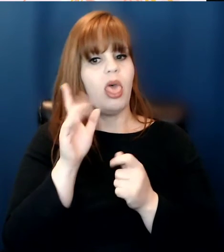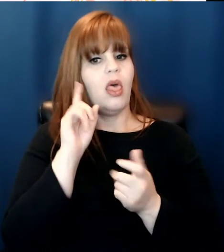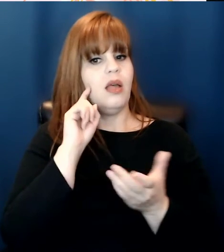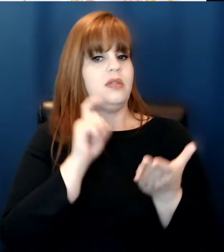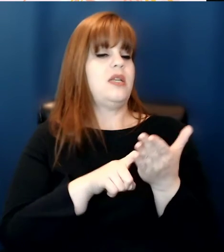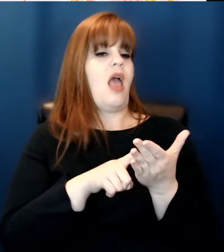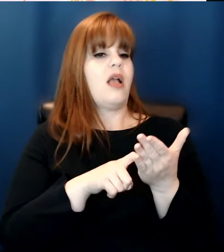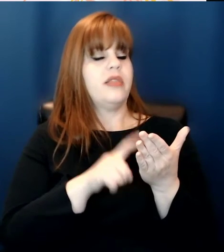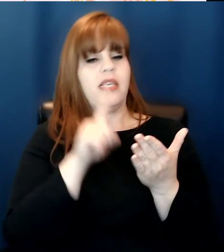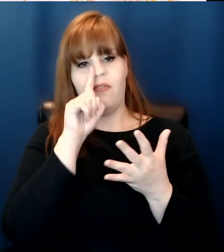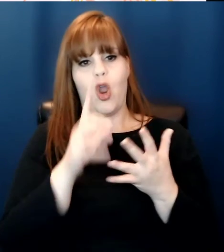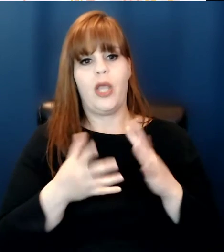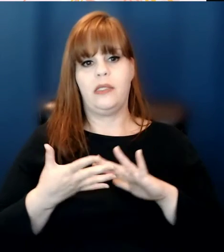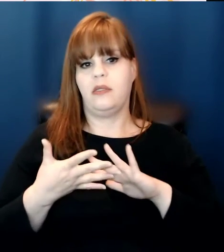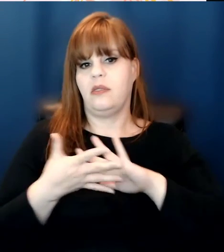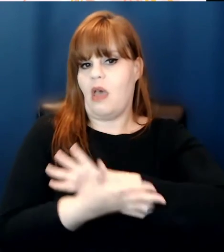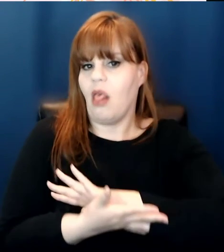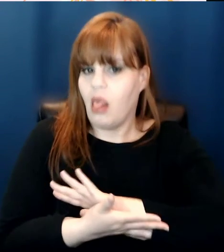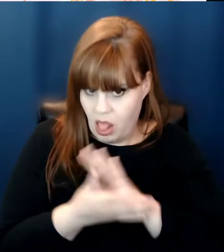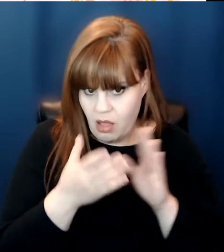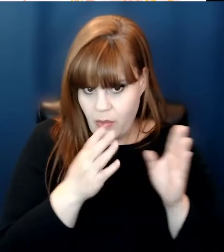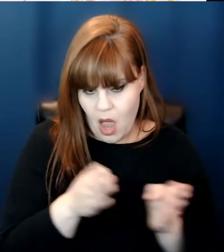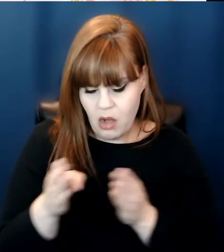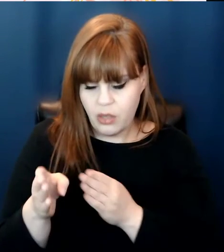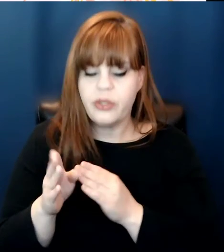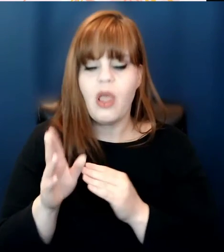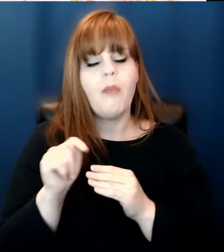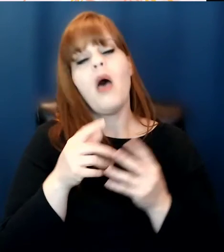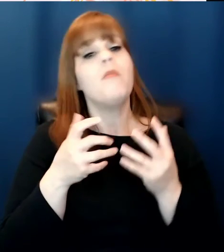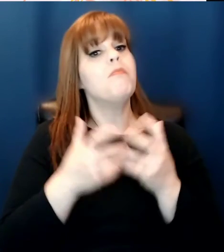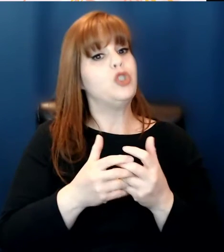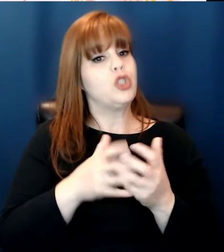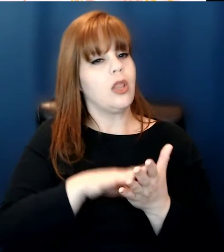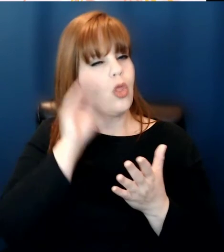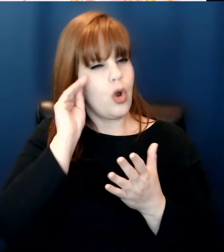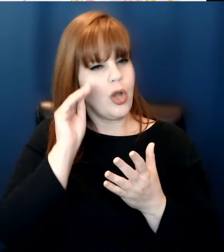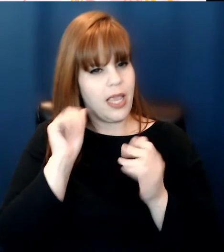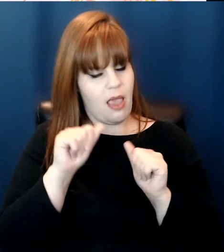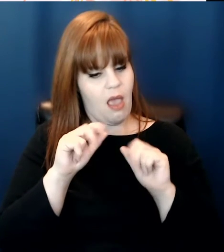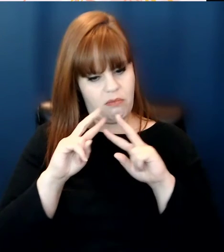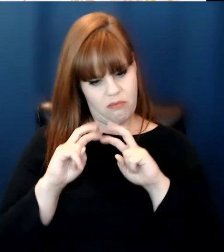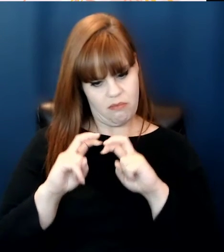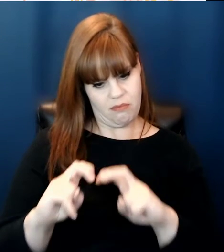these really subtle patterns, but machine learning is able to uncover it on its own.